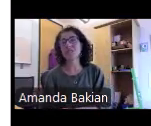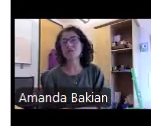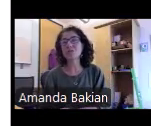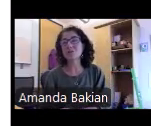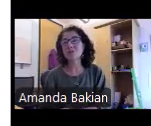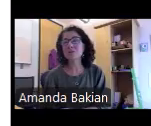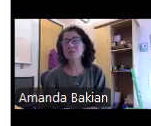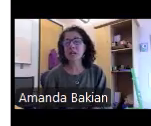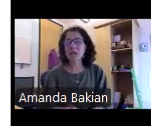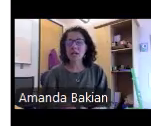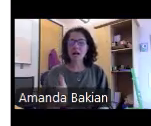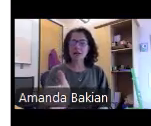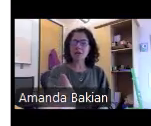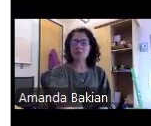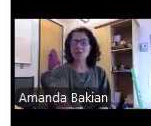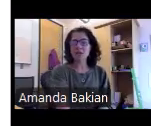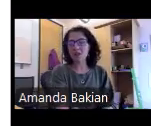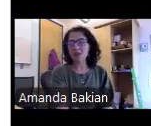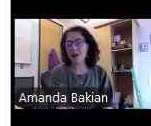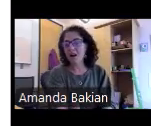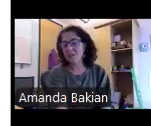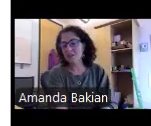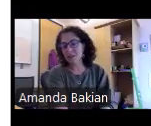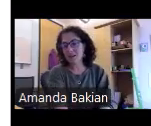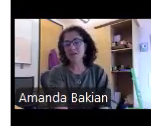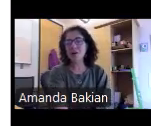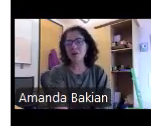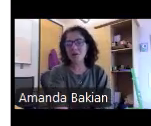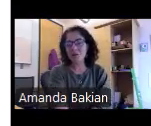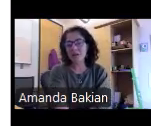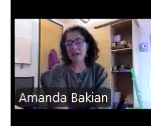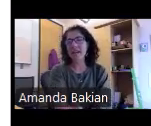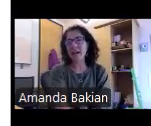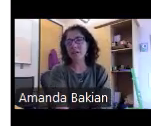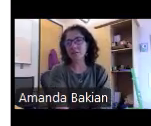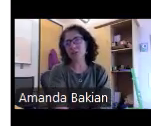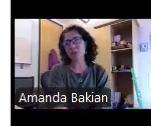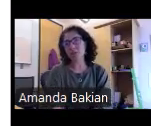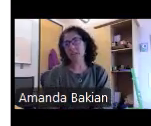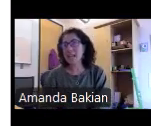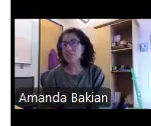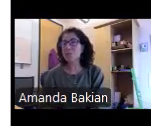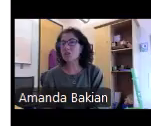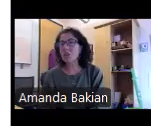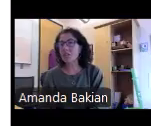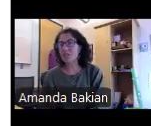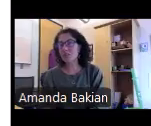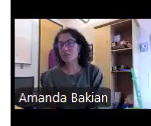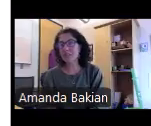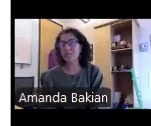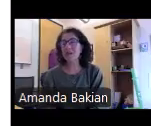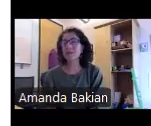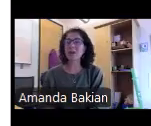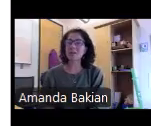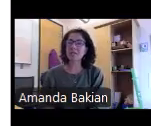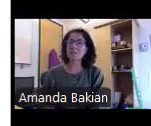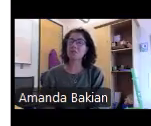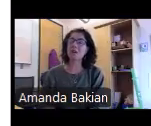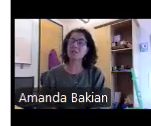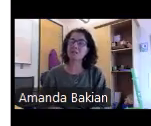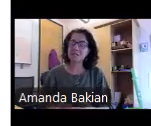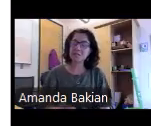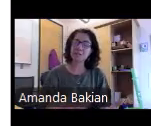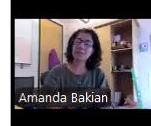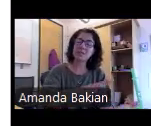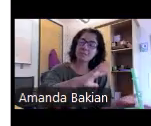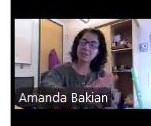screening and screening tools. There has been a long goal and effort to lower the age at which a child is first identified with autism